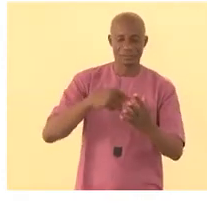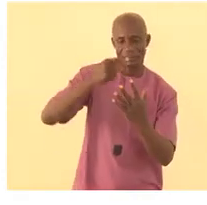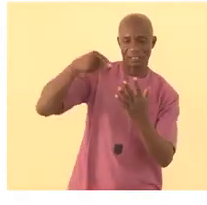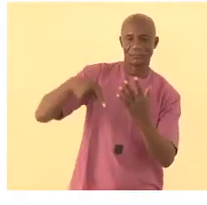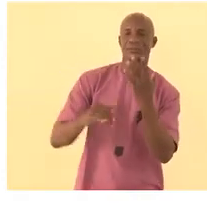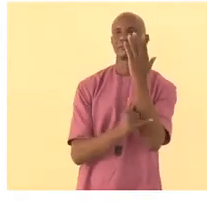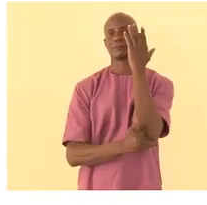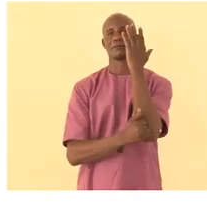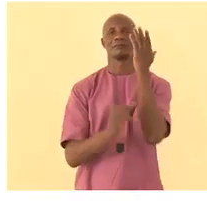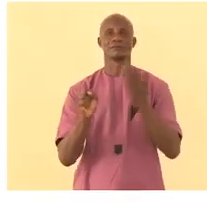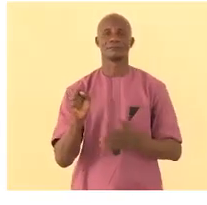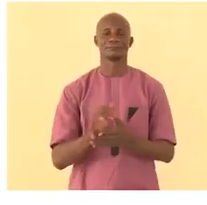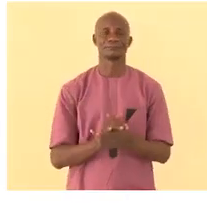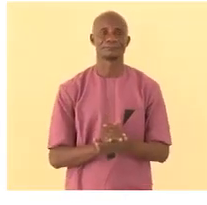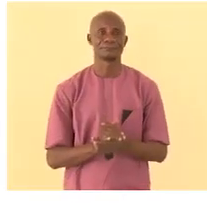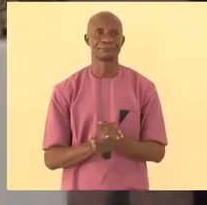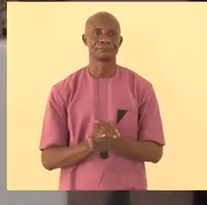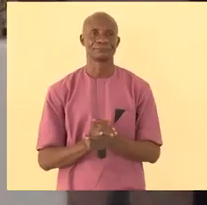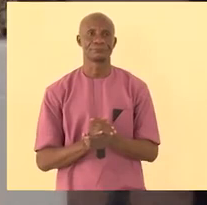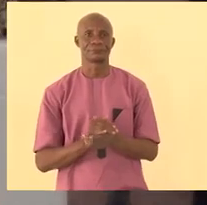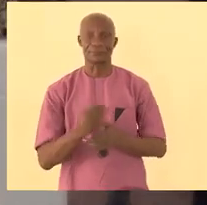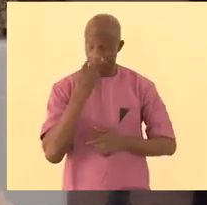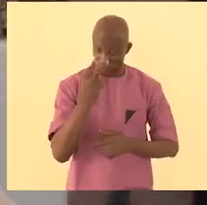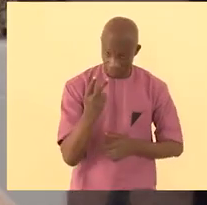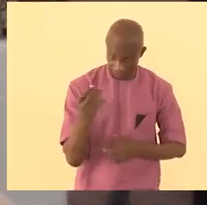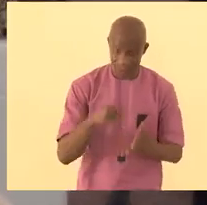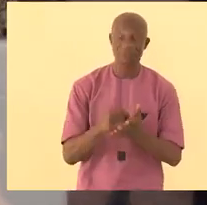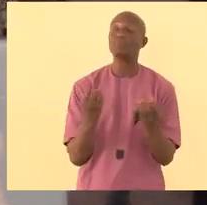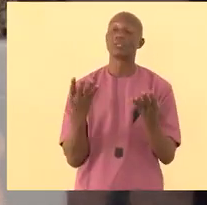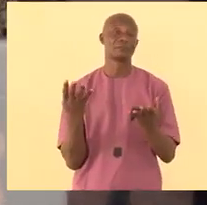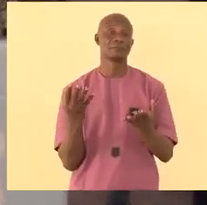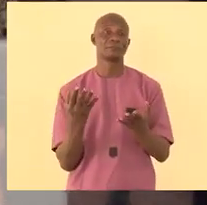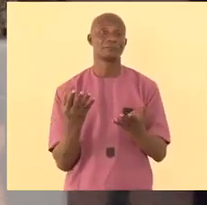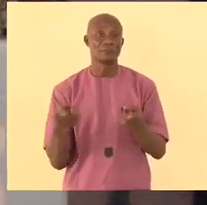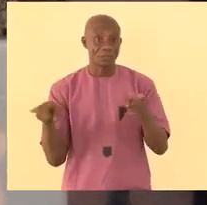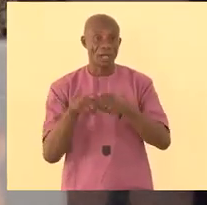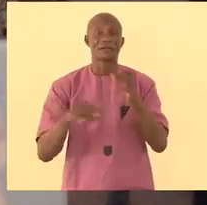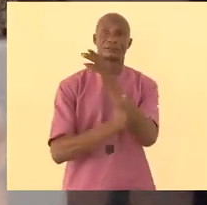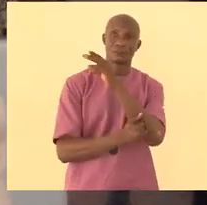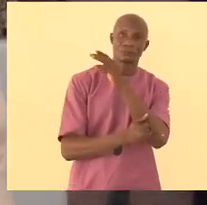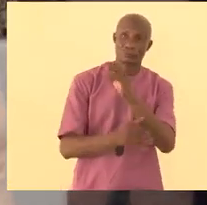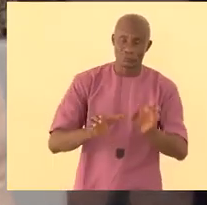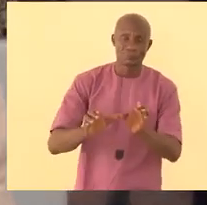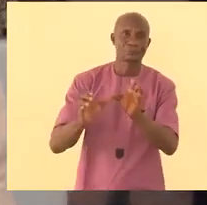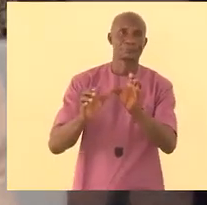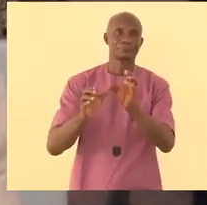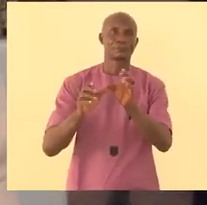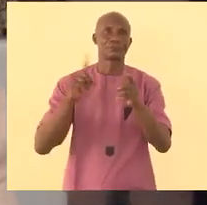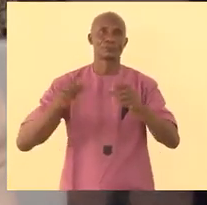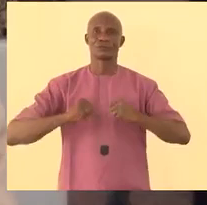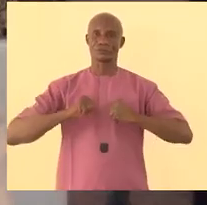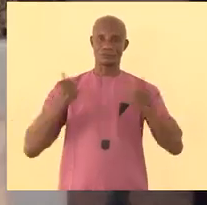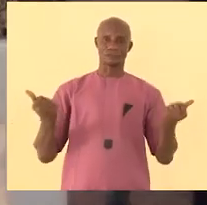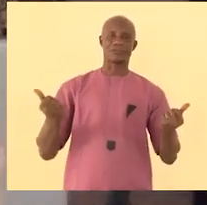among nations." We are seeing plenty of that now. As nations continue